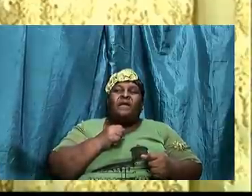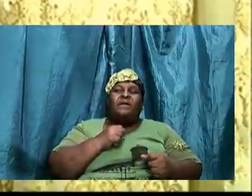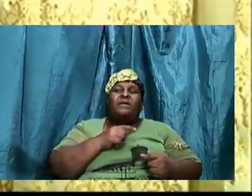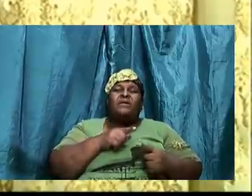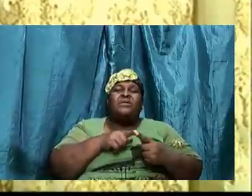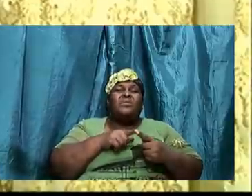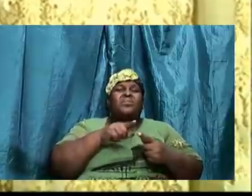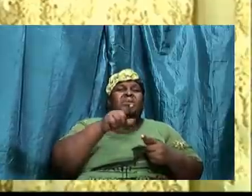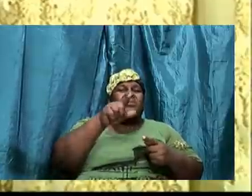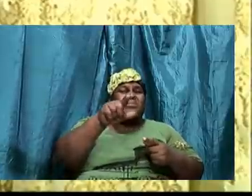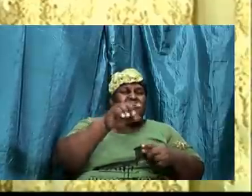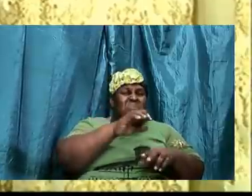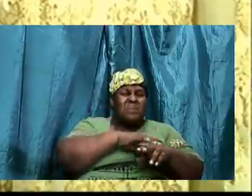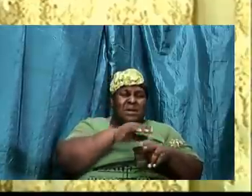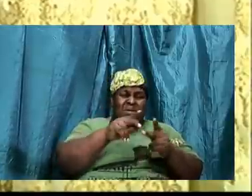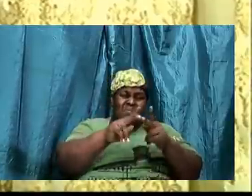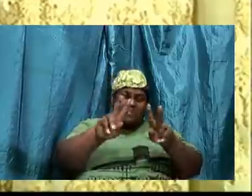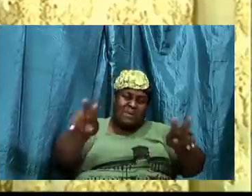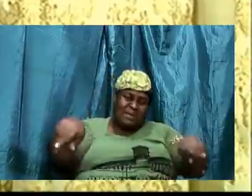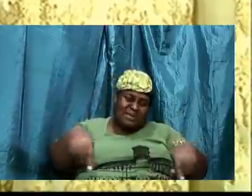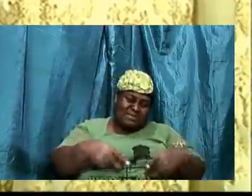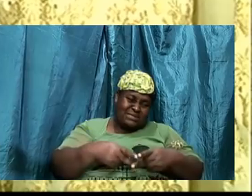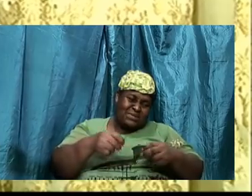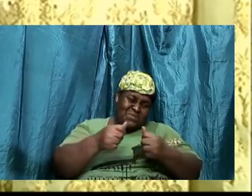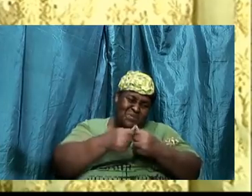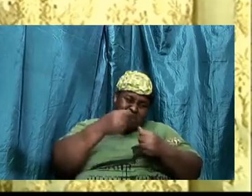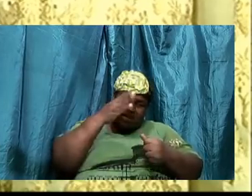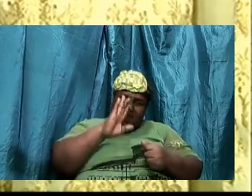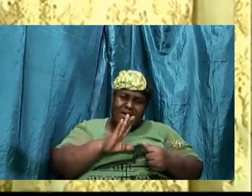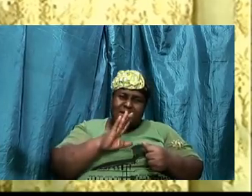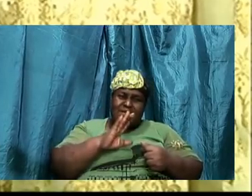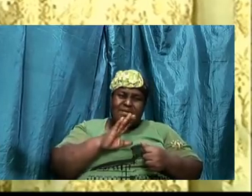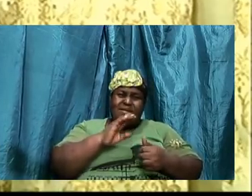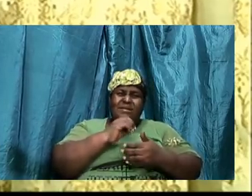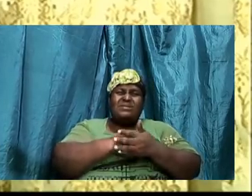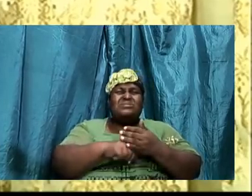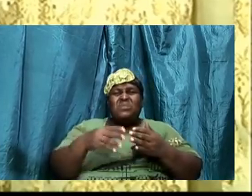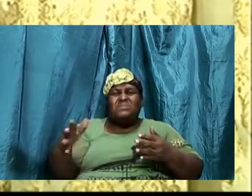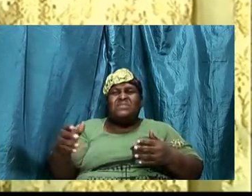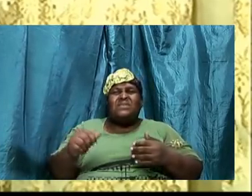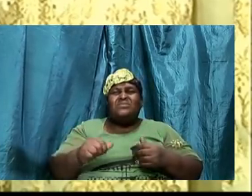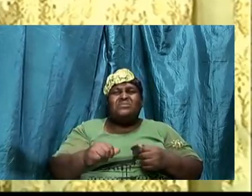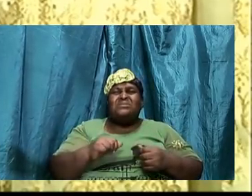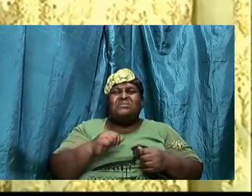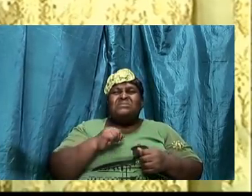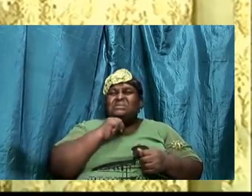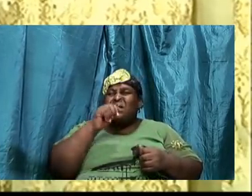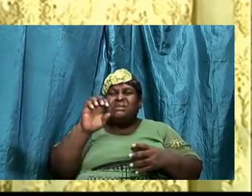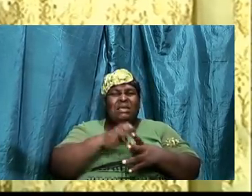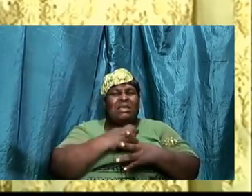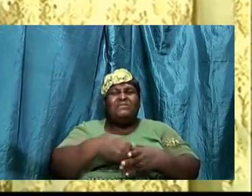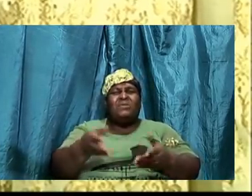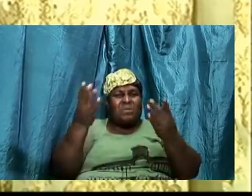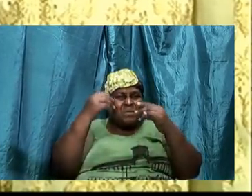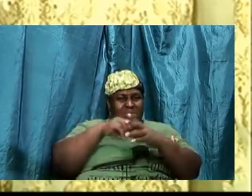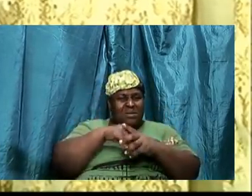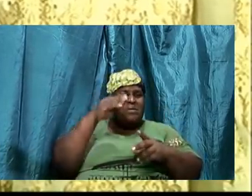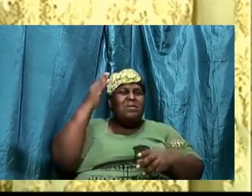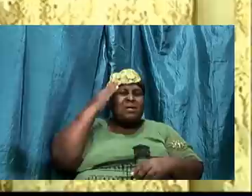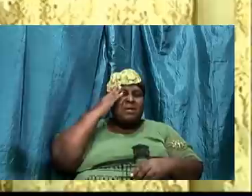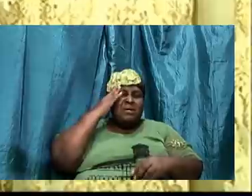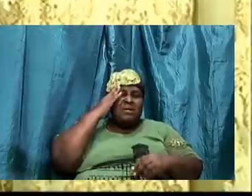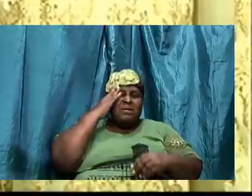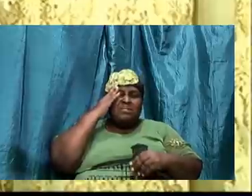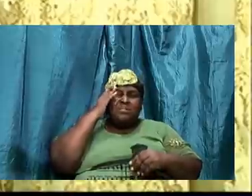When you are at that place with God, some things just wouldn't even come in your mind. But know that, you know, you kind of slack off on the praying, slack off